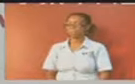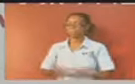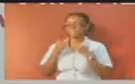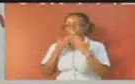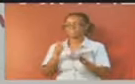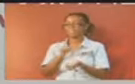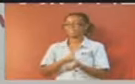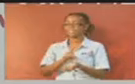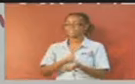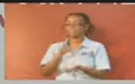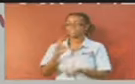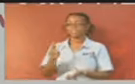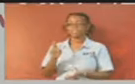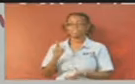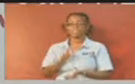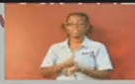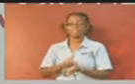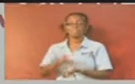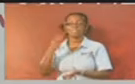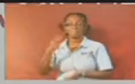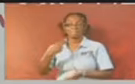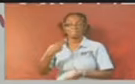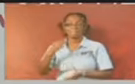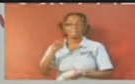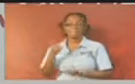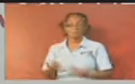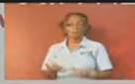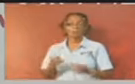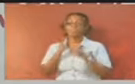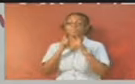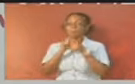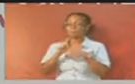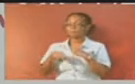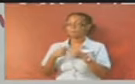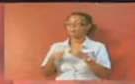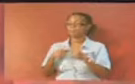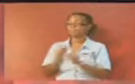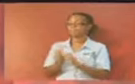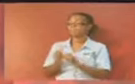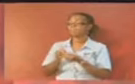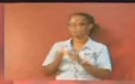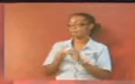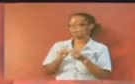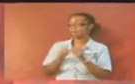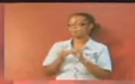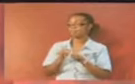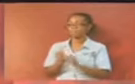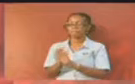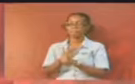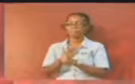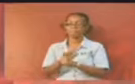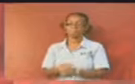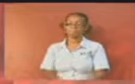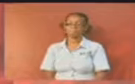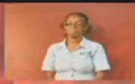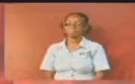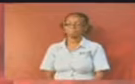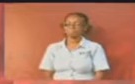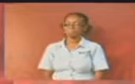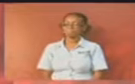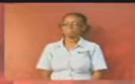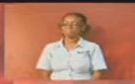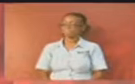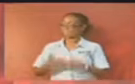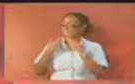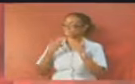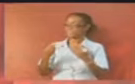Hines will now provide the epidemiological update. Dr. Hines? Okay, thank you, Mr. Alexander. Good morning to the